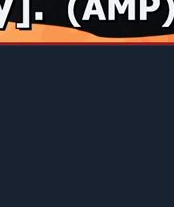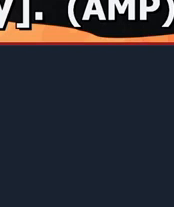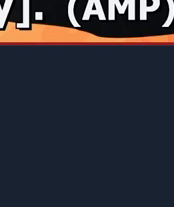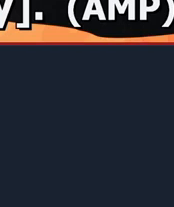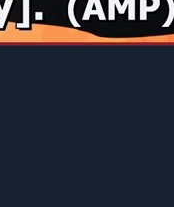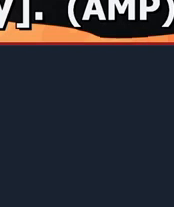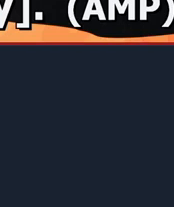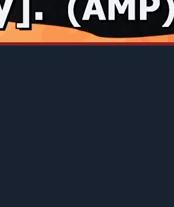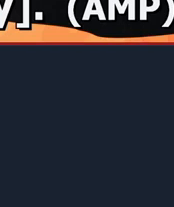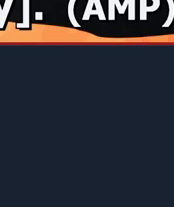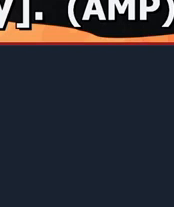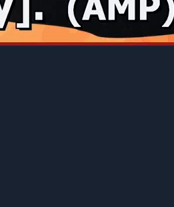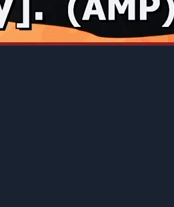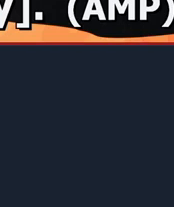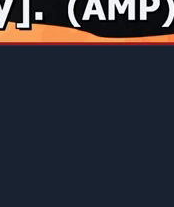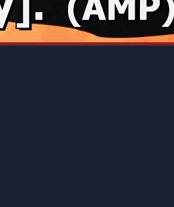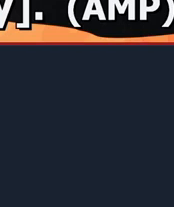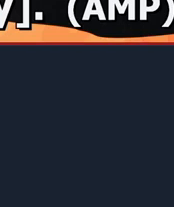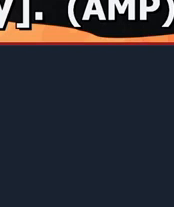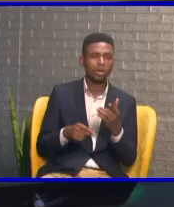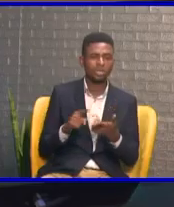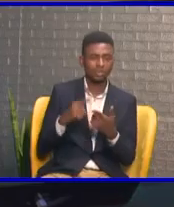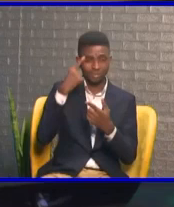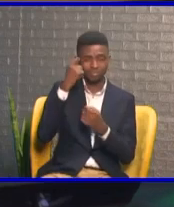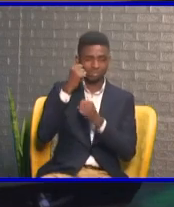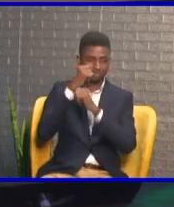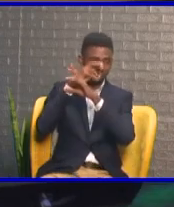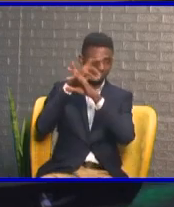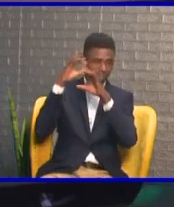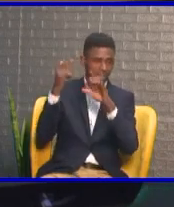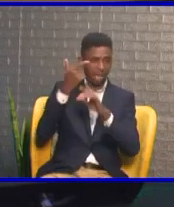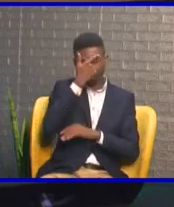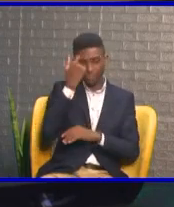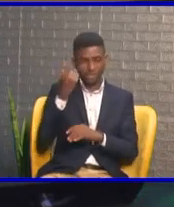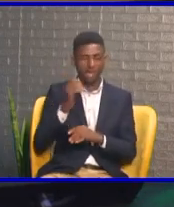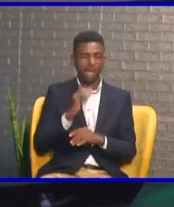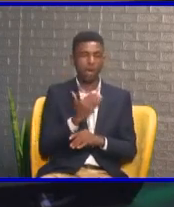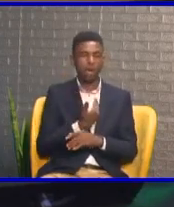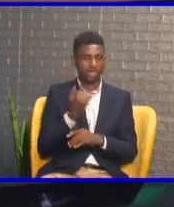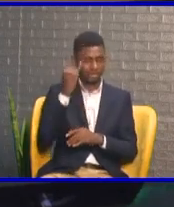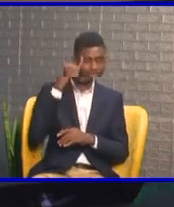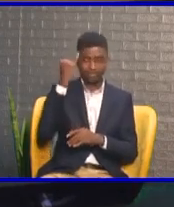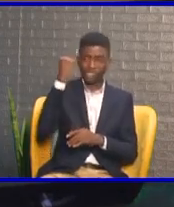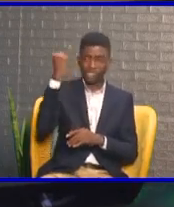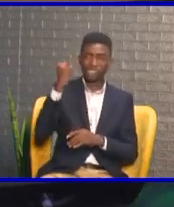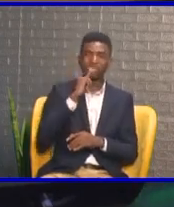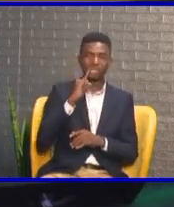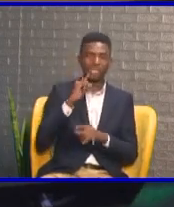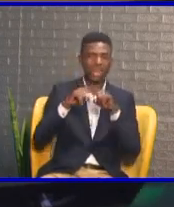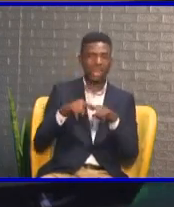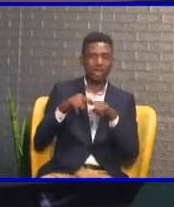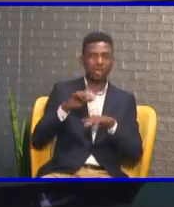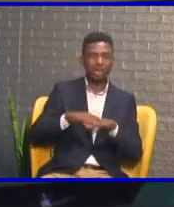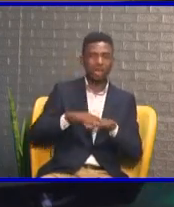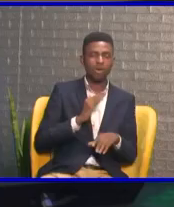I'm trying to show you what to imagine, though. Because our imagination is based on what? Our faith. So our